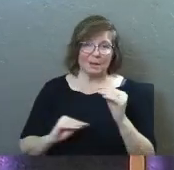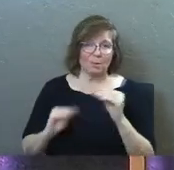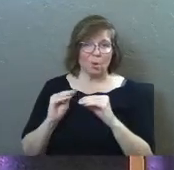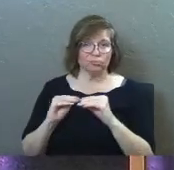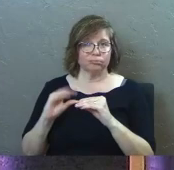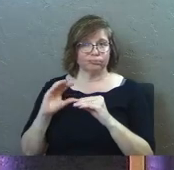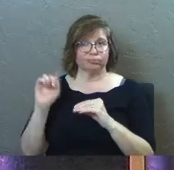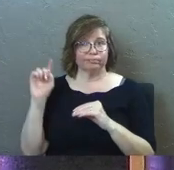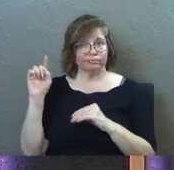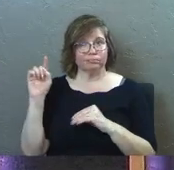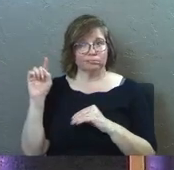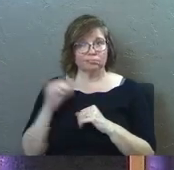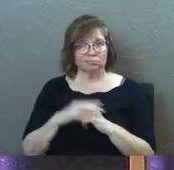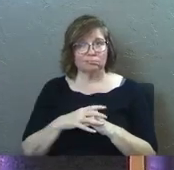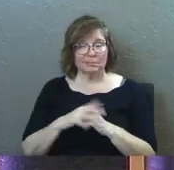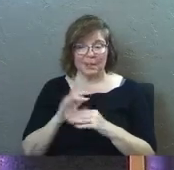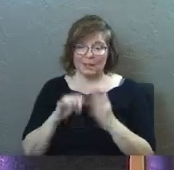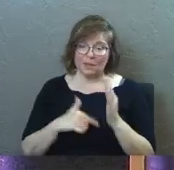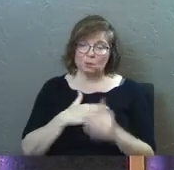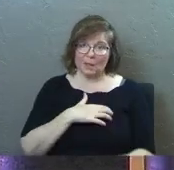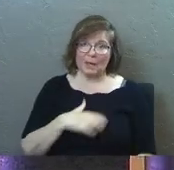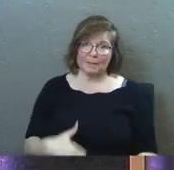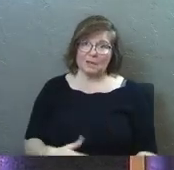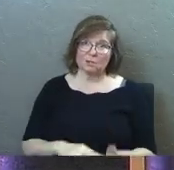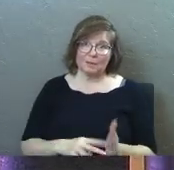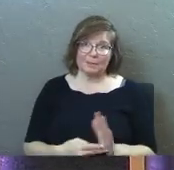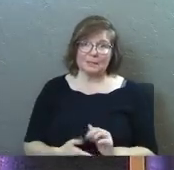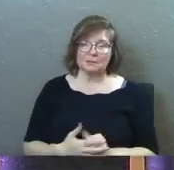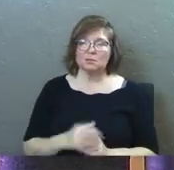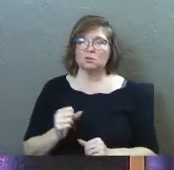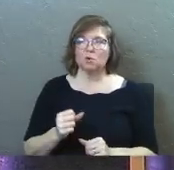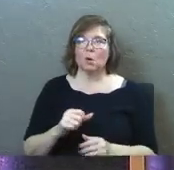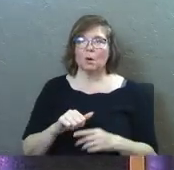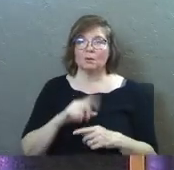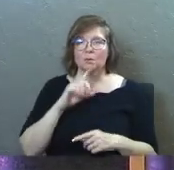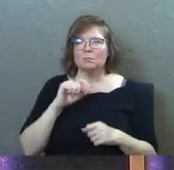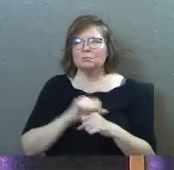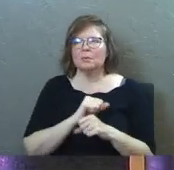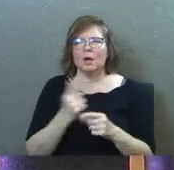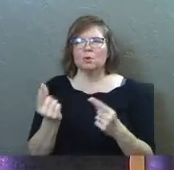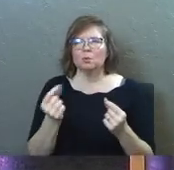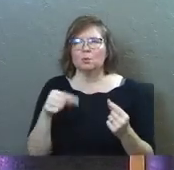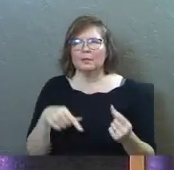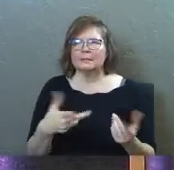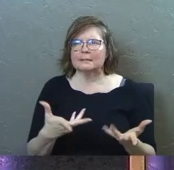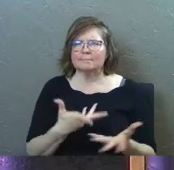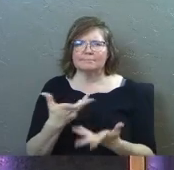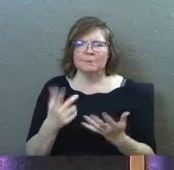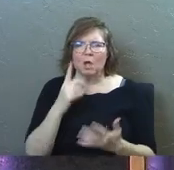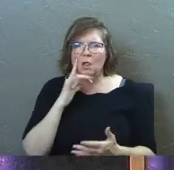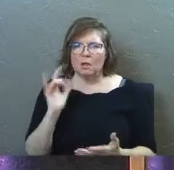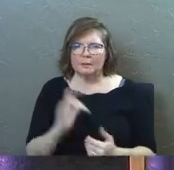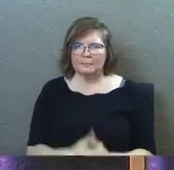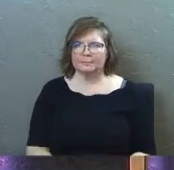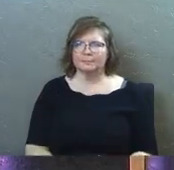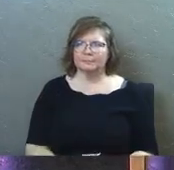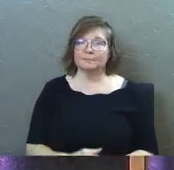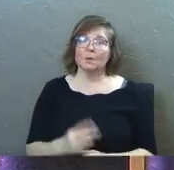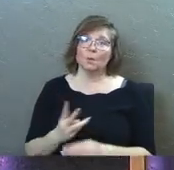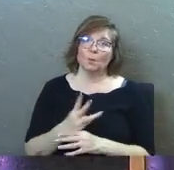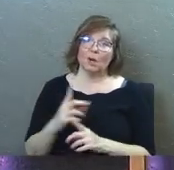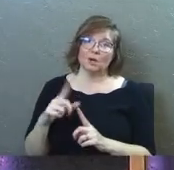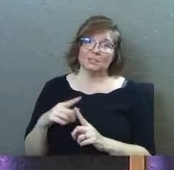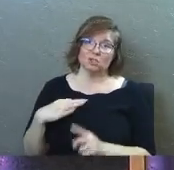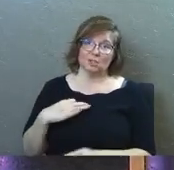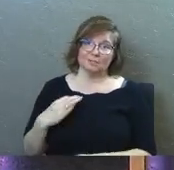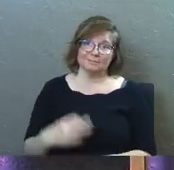little bit more. That's what ambassador means. So practically, how are you going to do this? Wear a